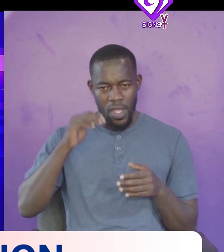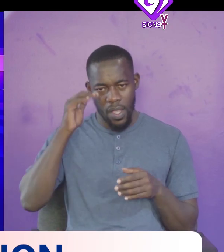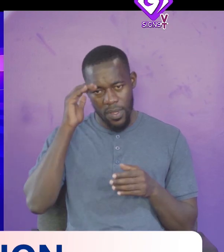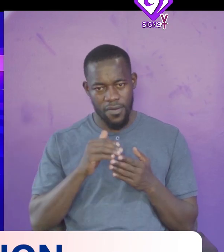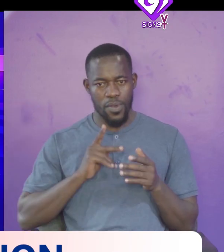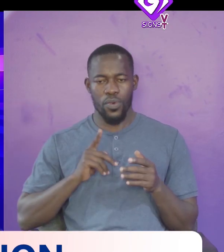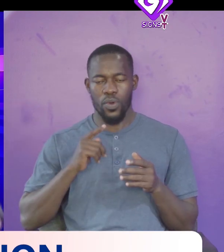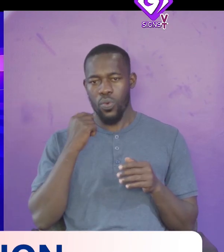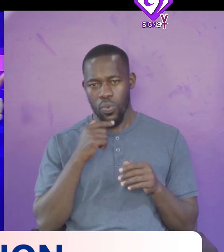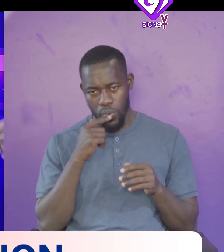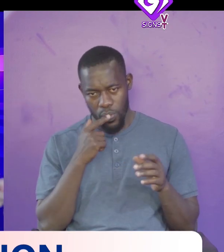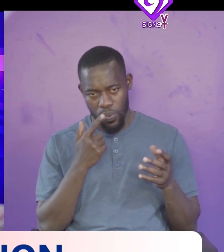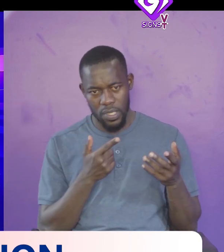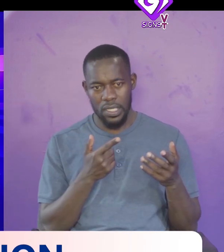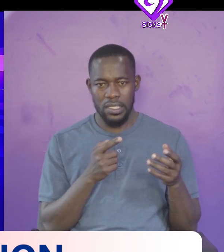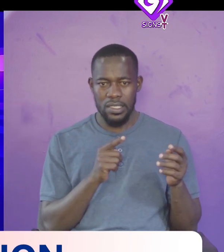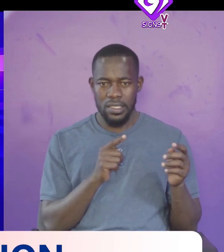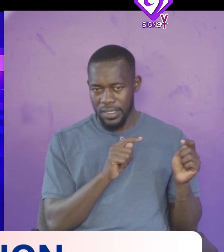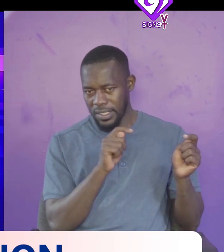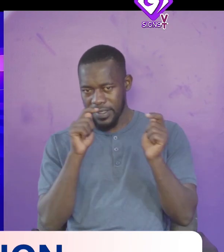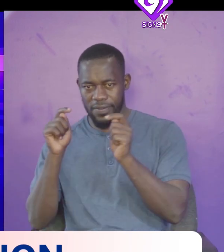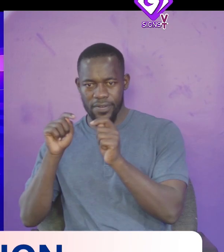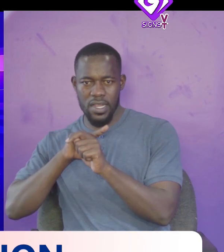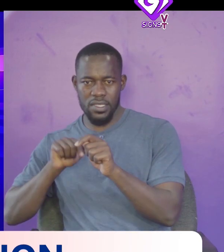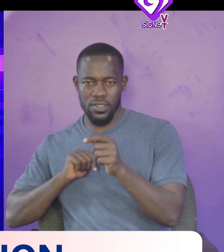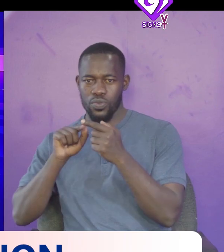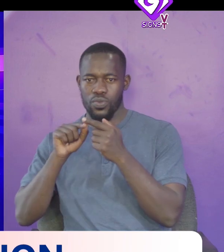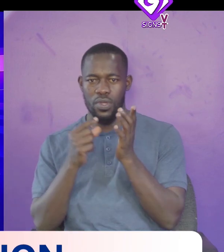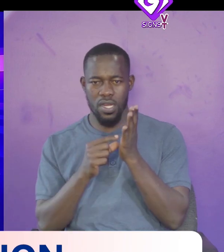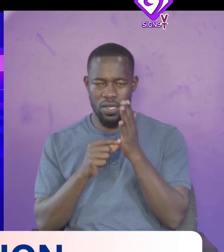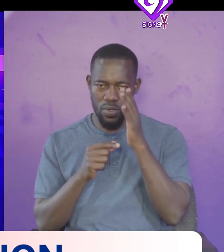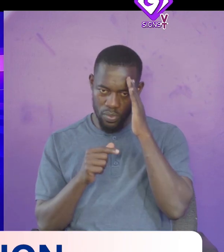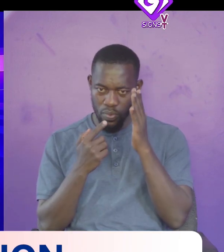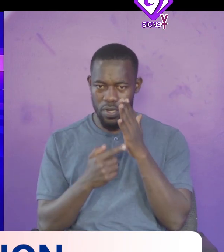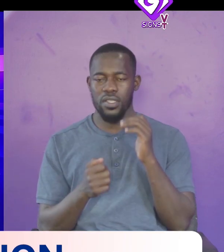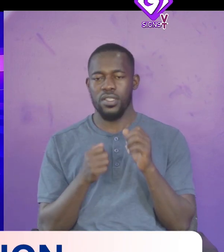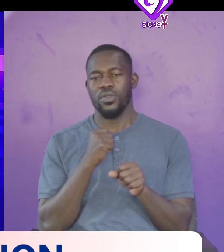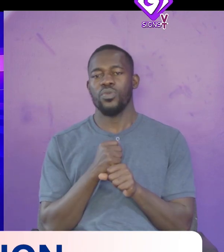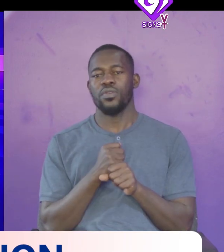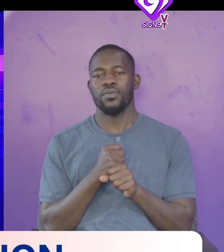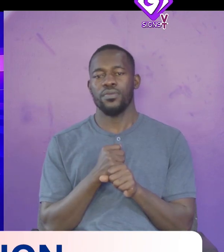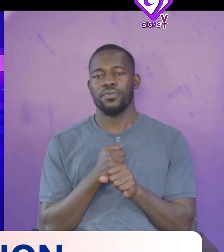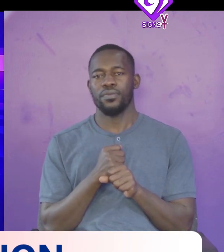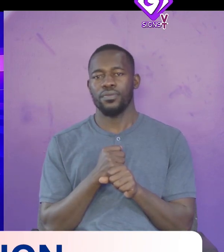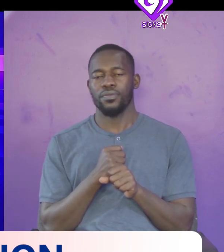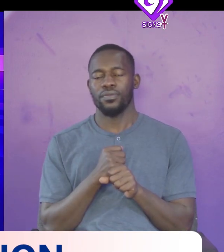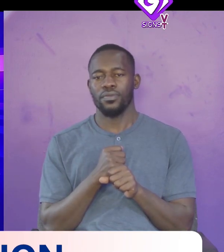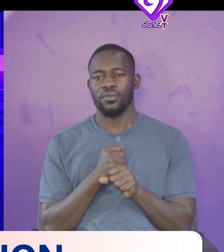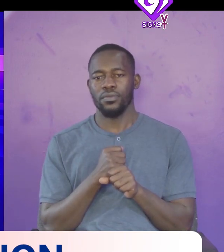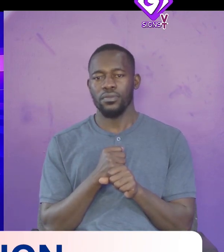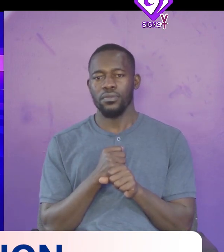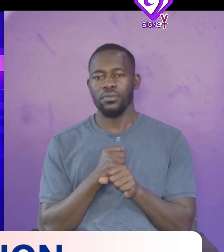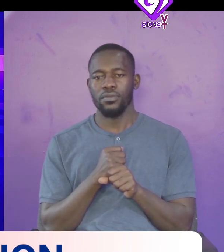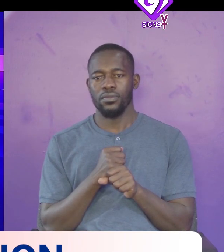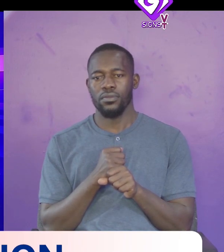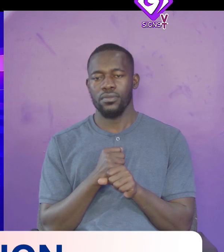us from here and put us in the fridge in Uganda knew what they were doing. They were doing it because of things in this country. Now, before